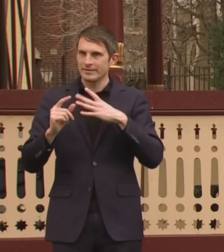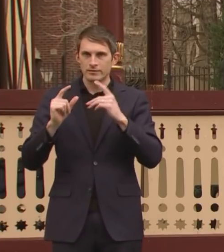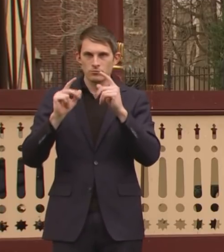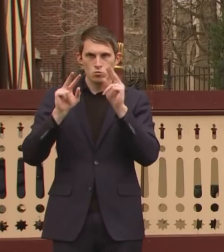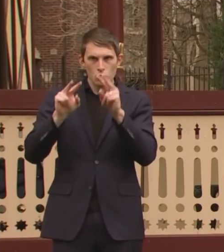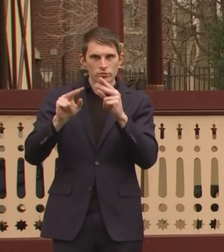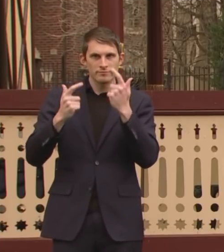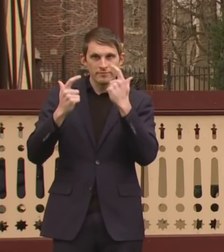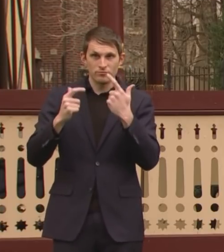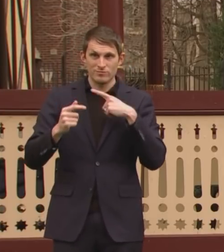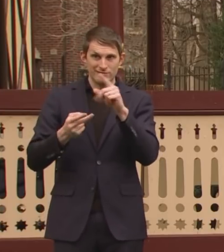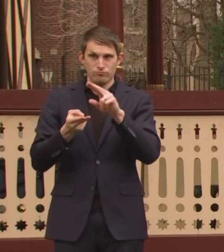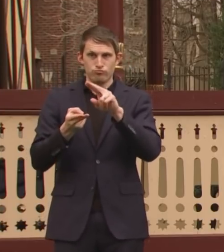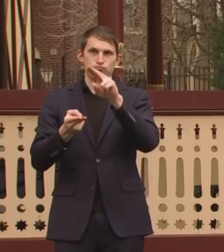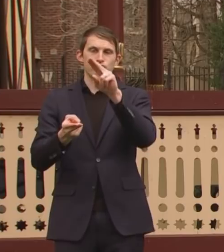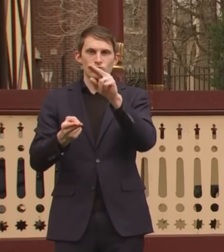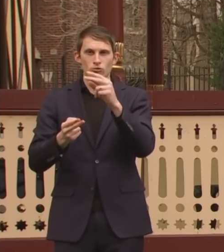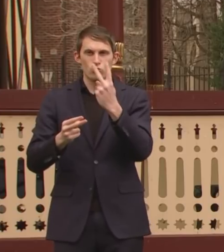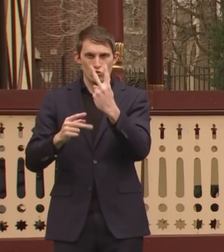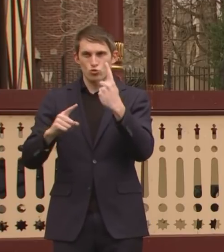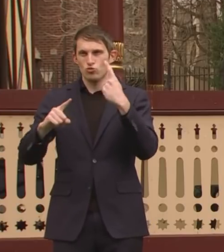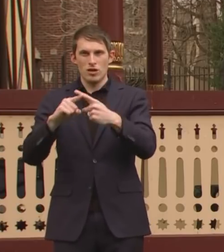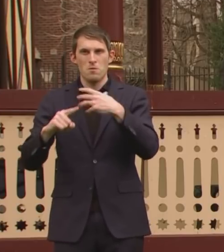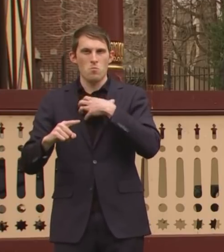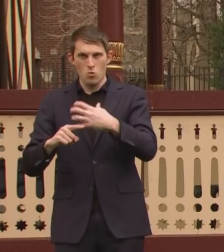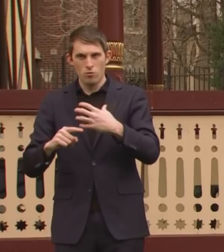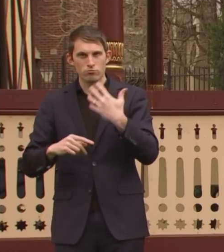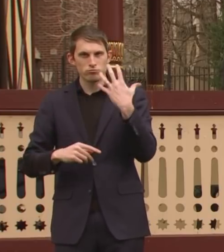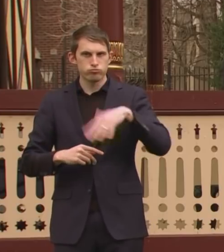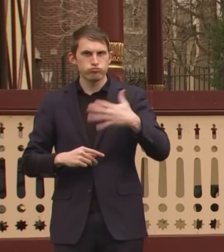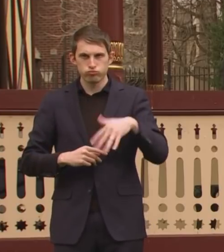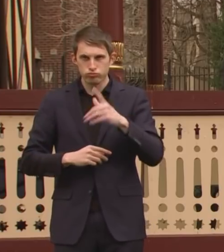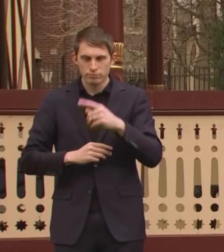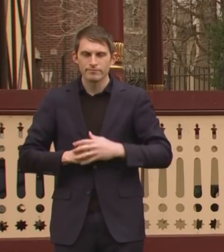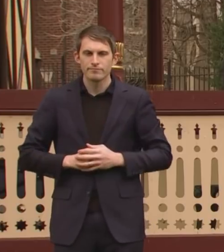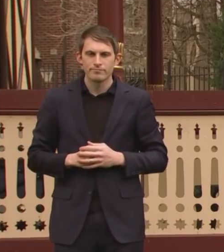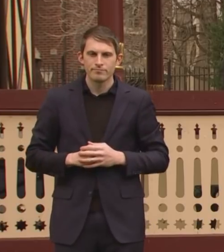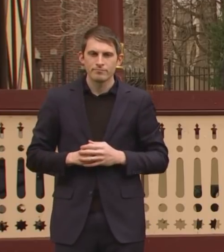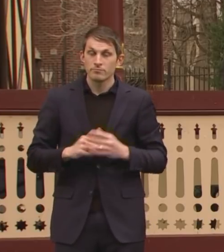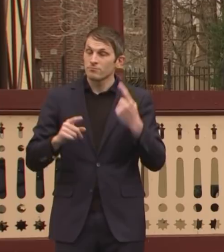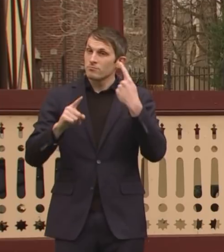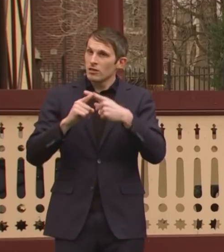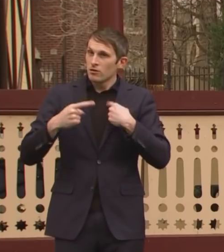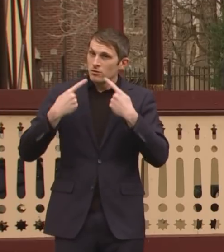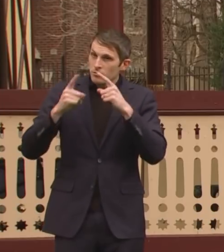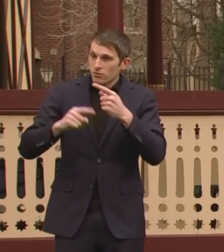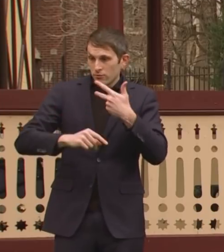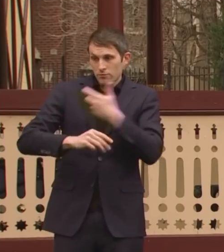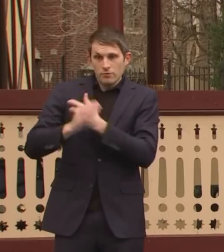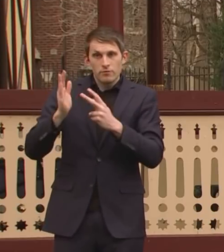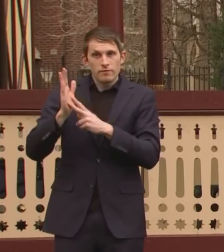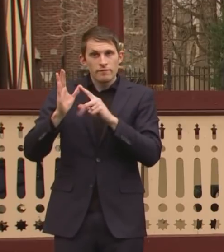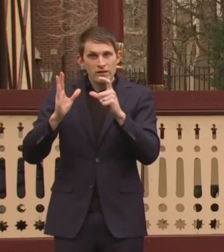3 days. These vaccination numbers also tell you that there's a way to go. These are largely below